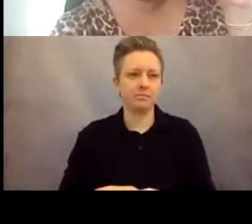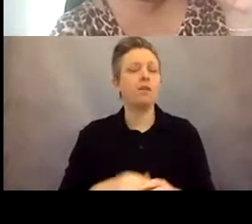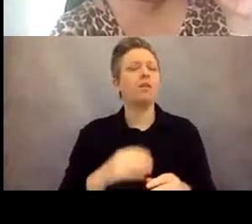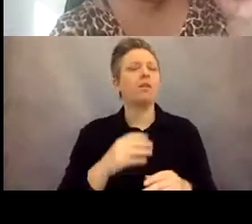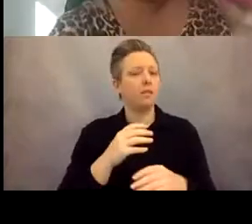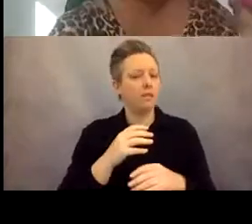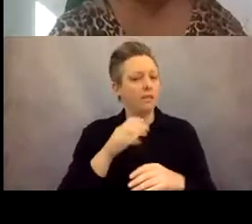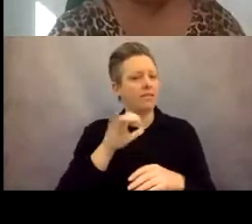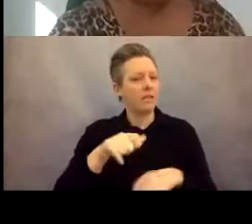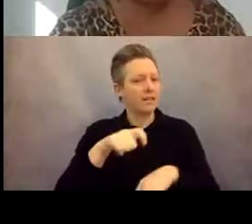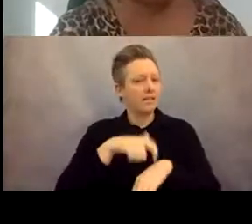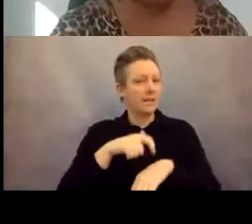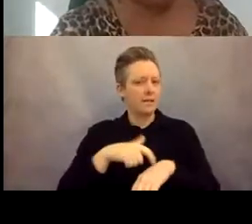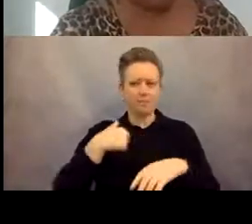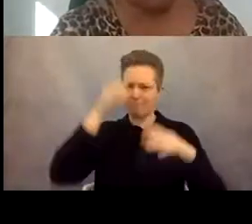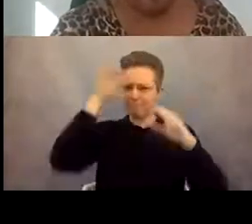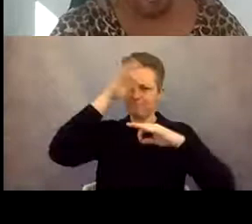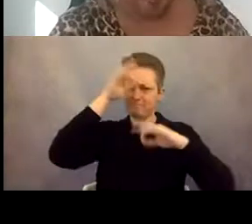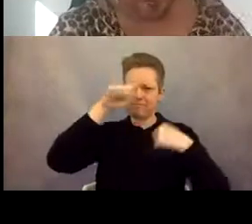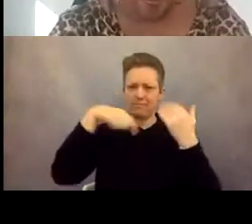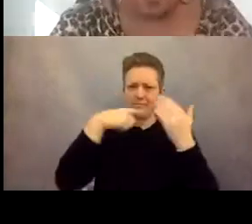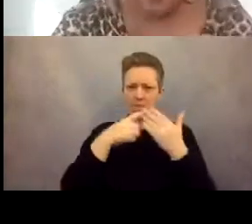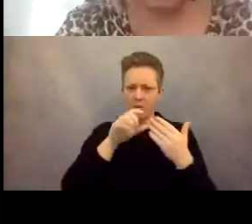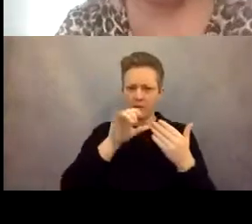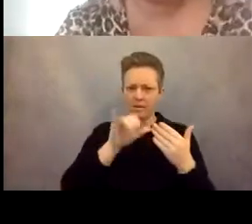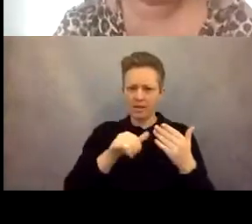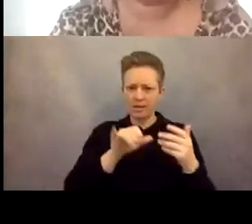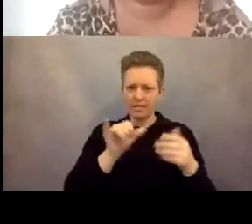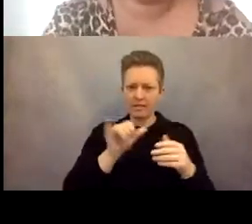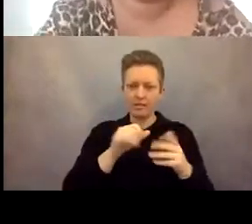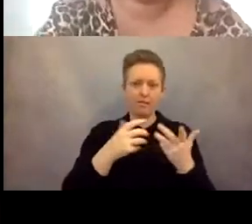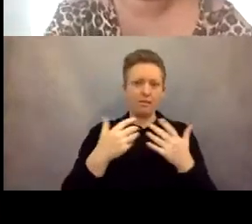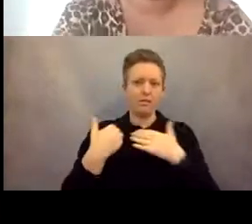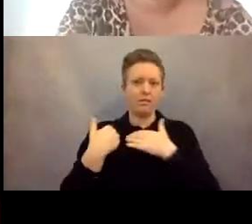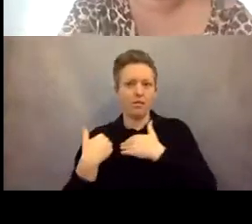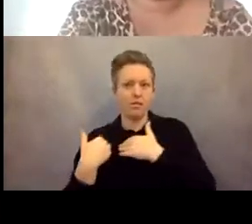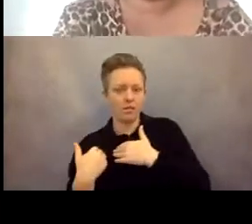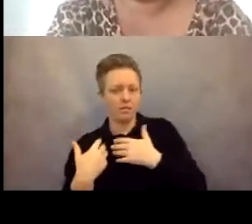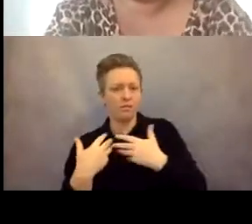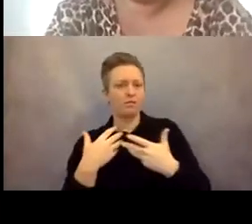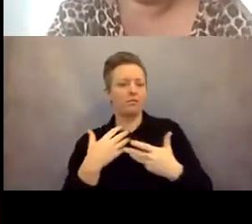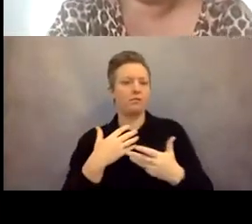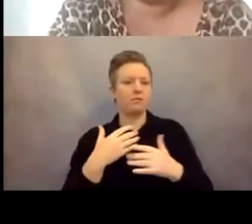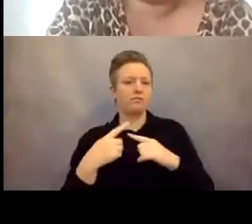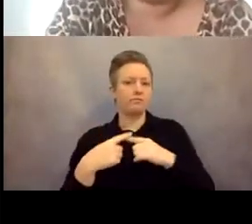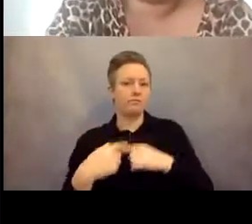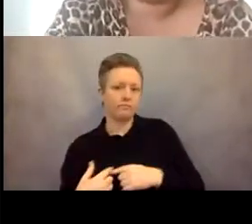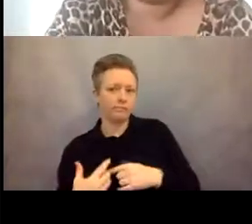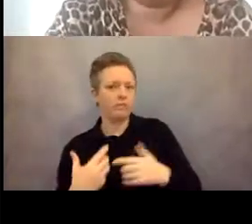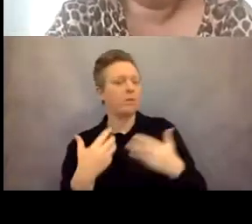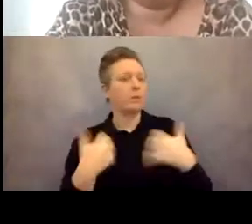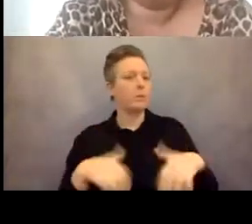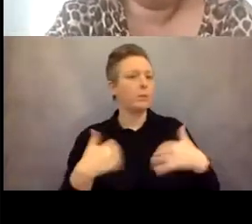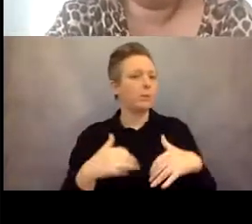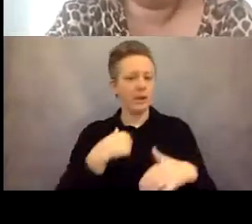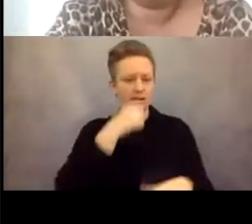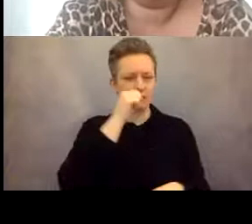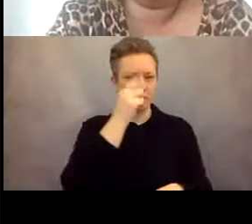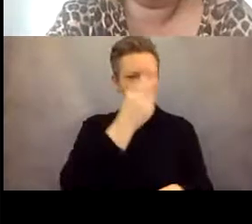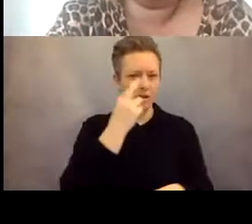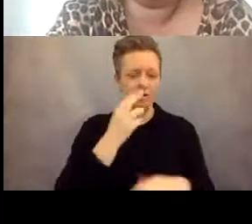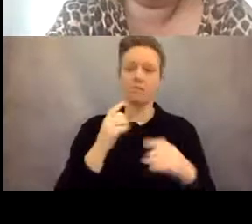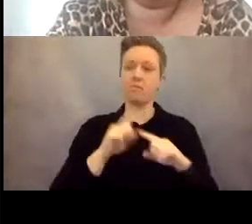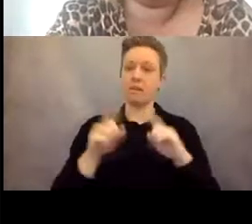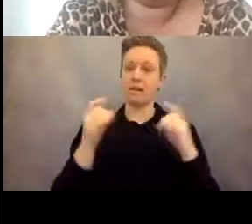colleagues are doing. But at the time, I had no idea about this cumulative toll. So one of the ways that the